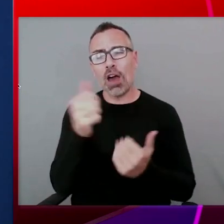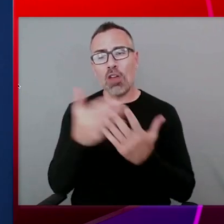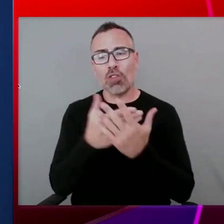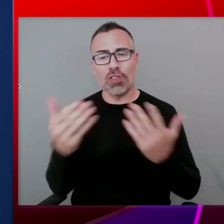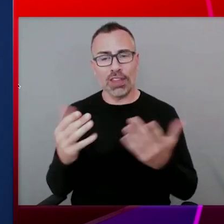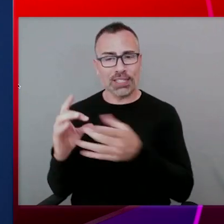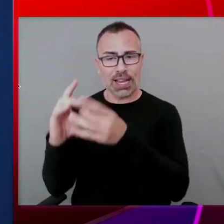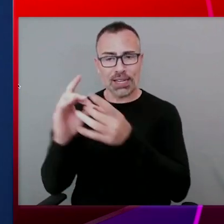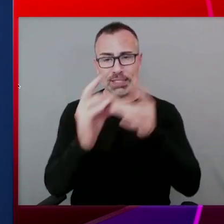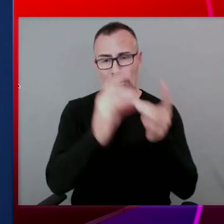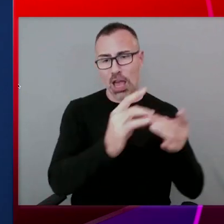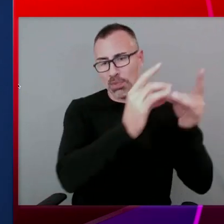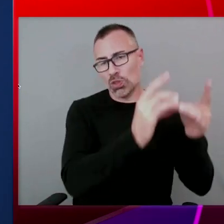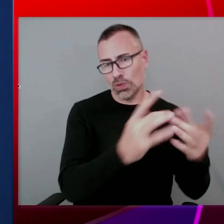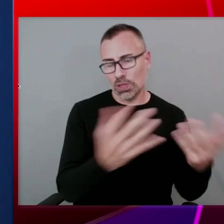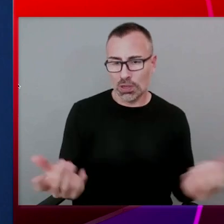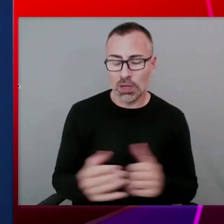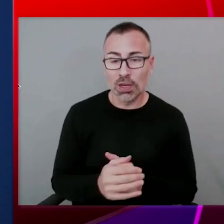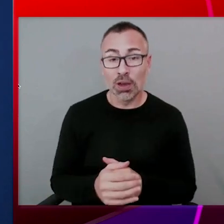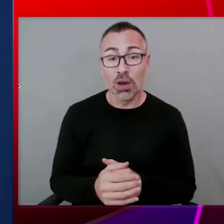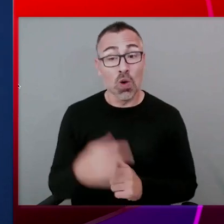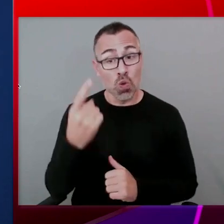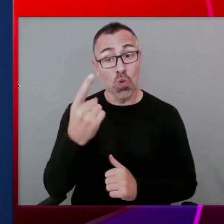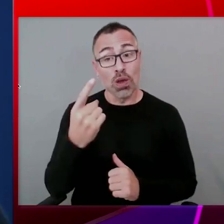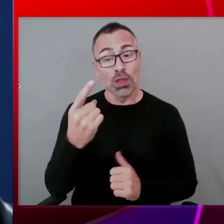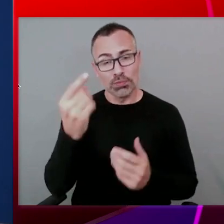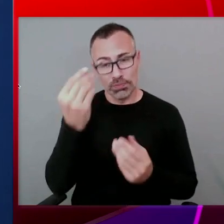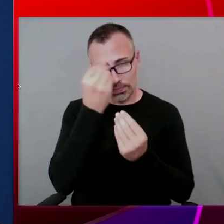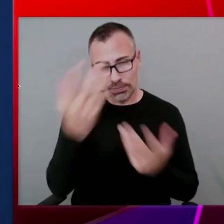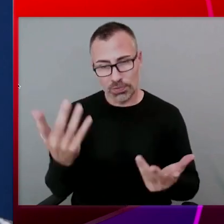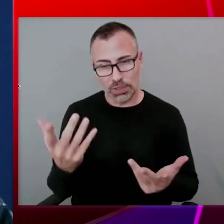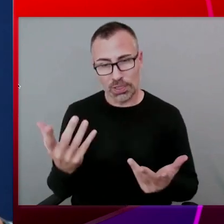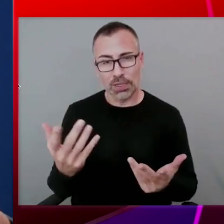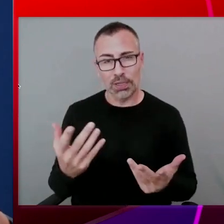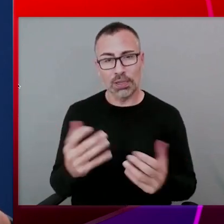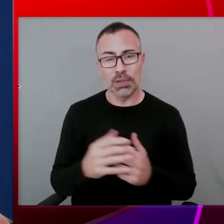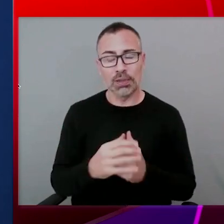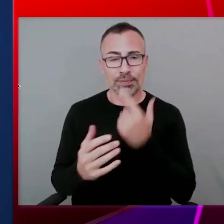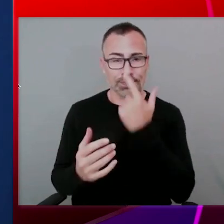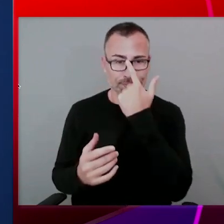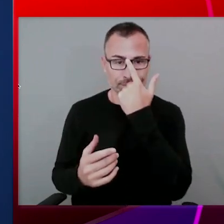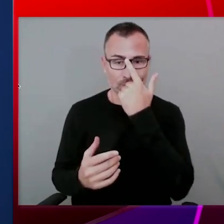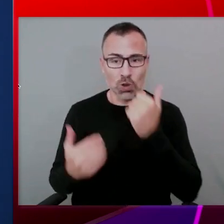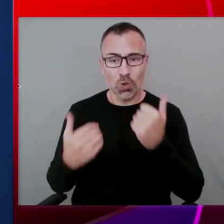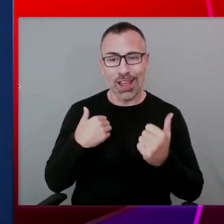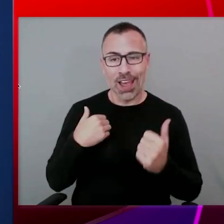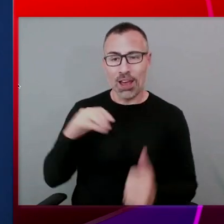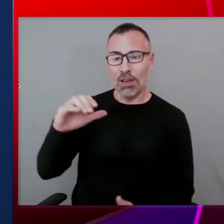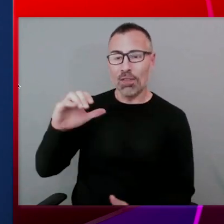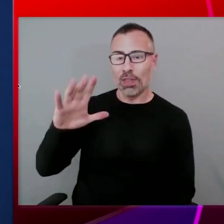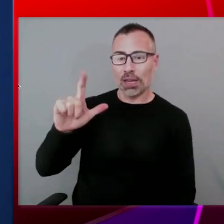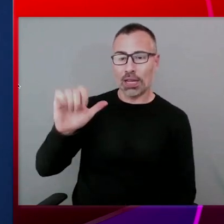two. Not least of which is something around, we do the climate piece, the